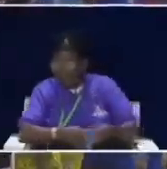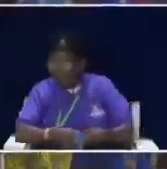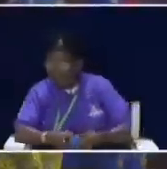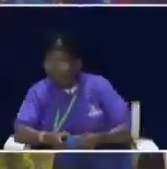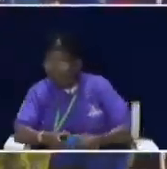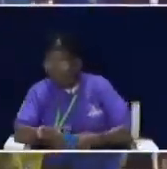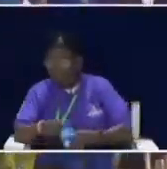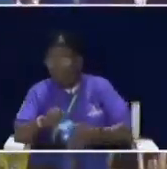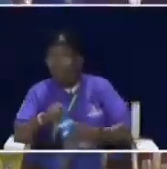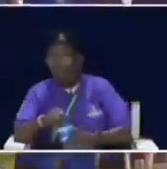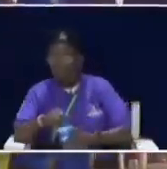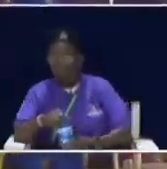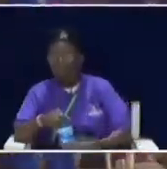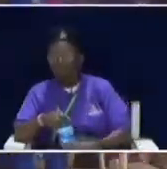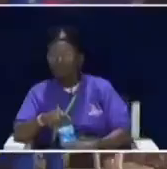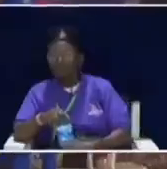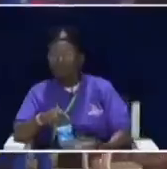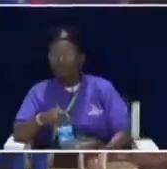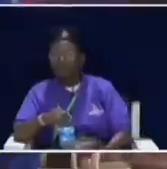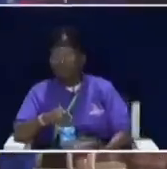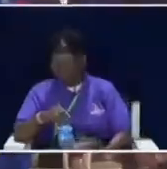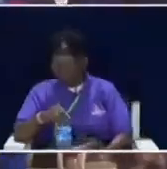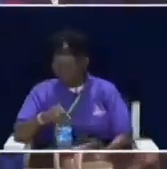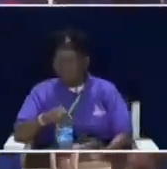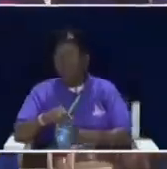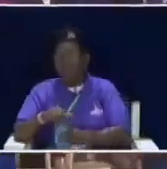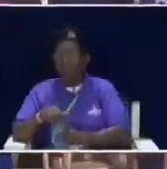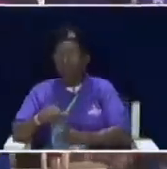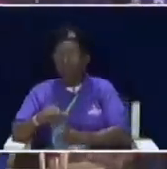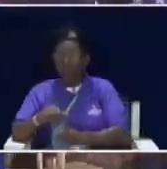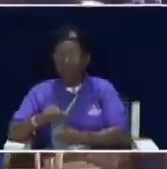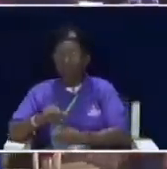koko shekere moko tunde ramaka chanda.